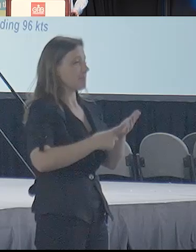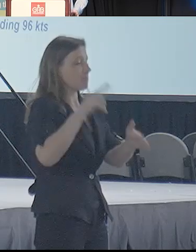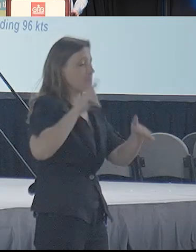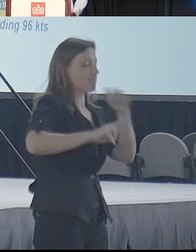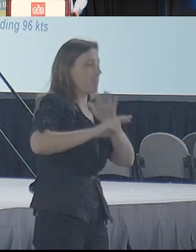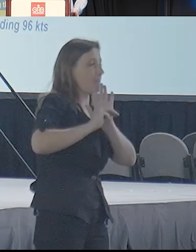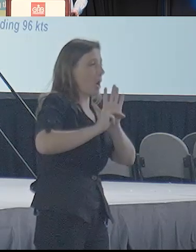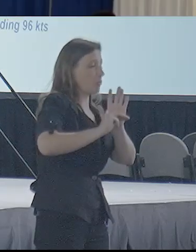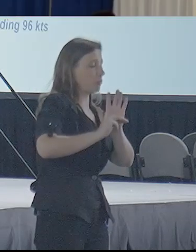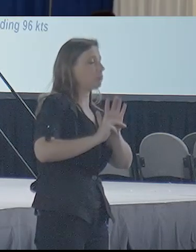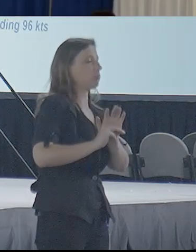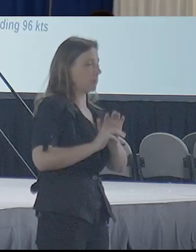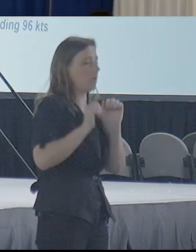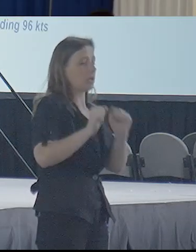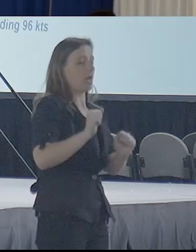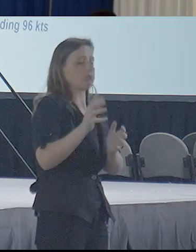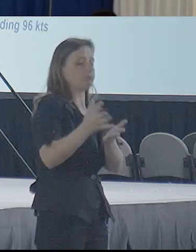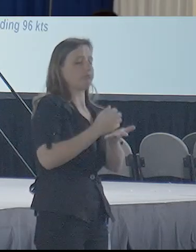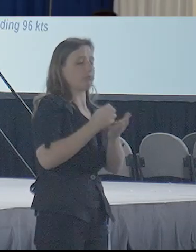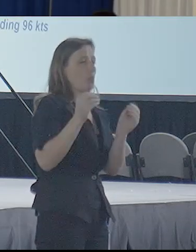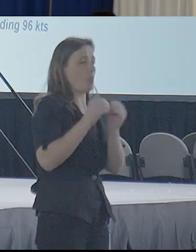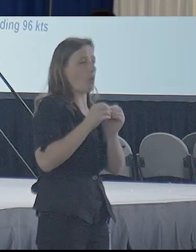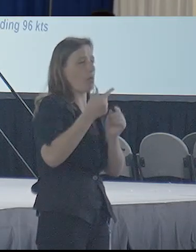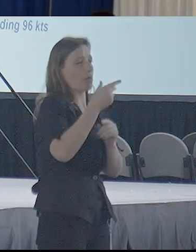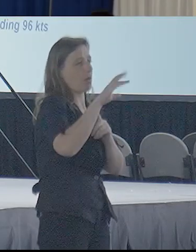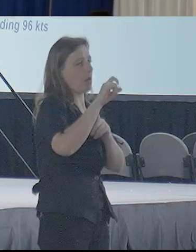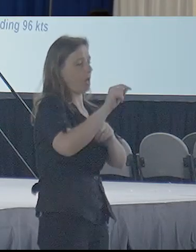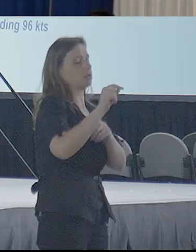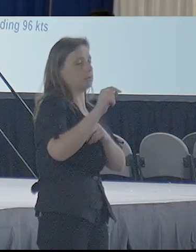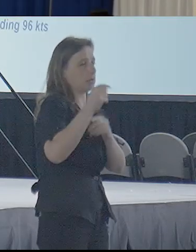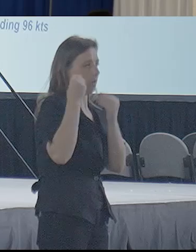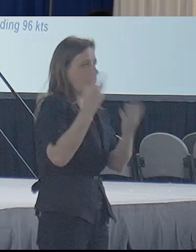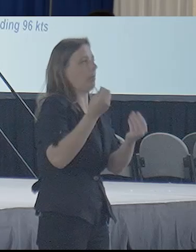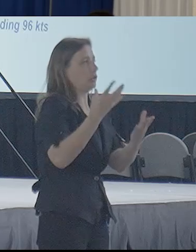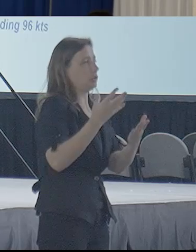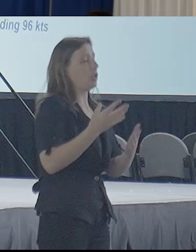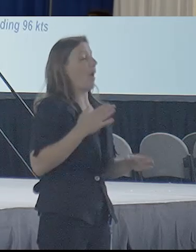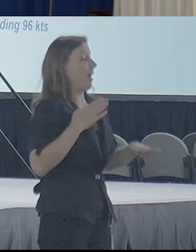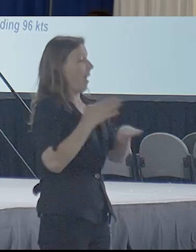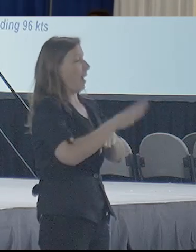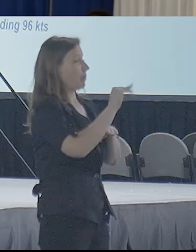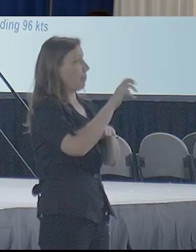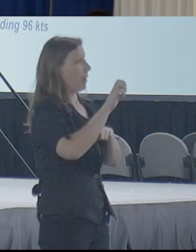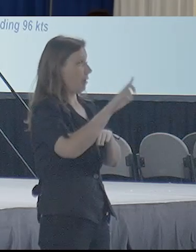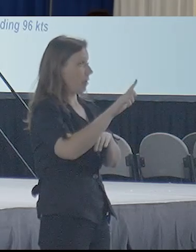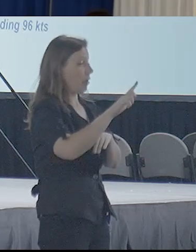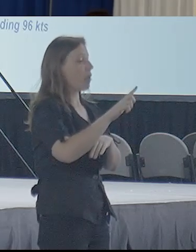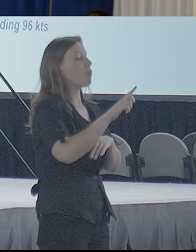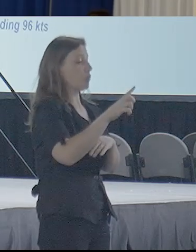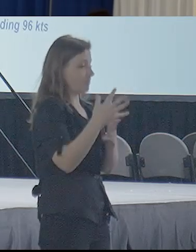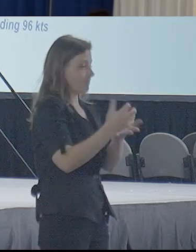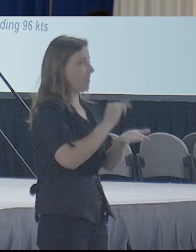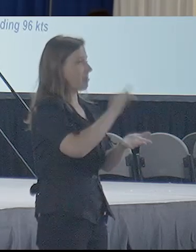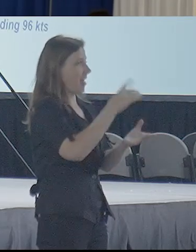more gust information. And so after the fact, we went and ran Beryl. And if we had this